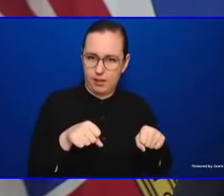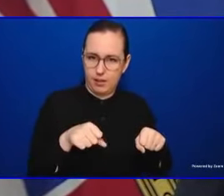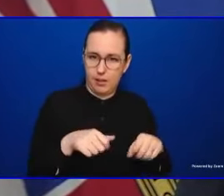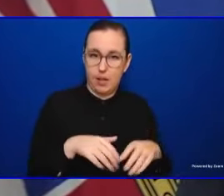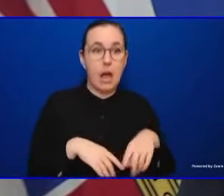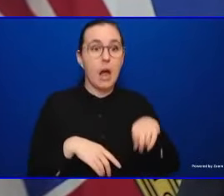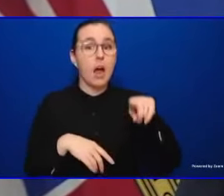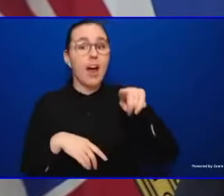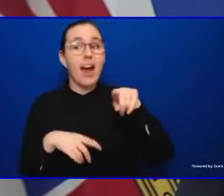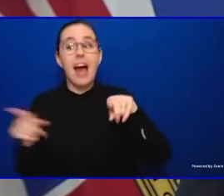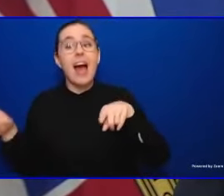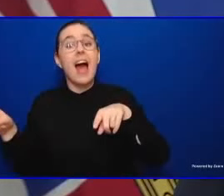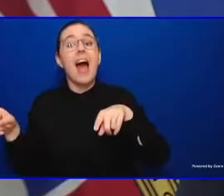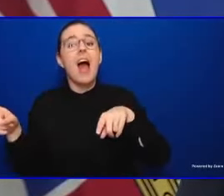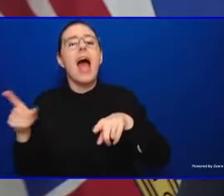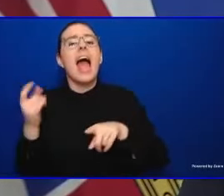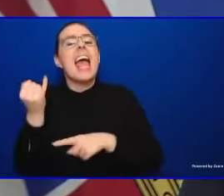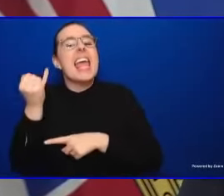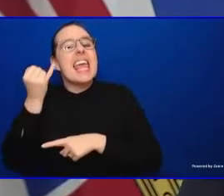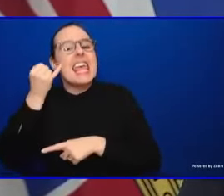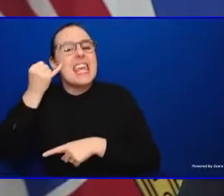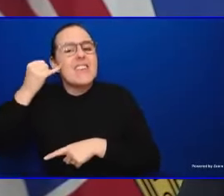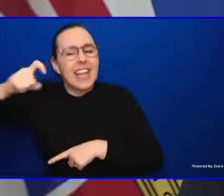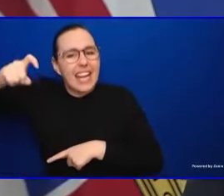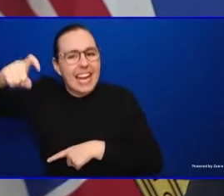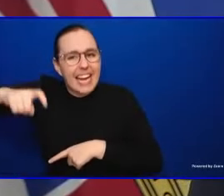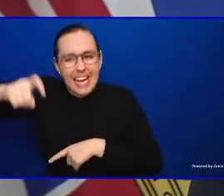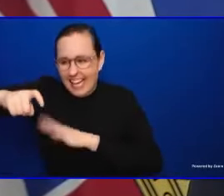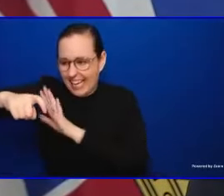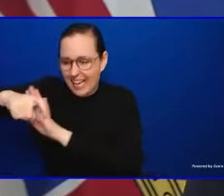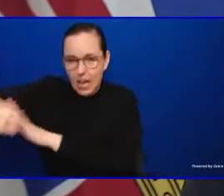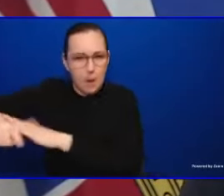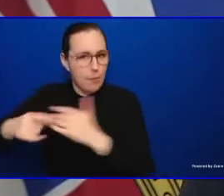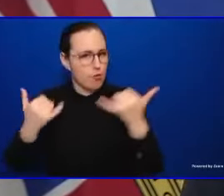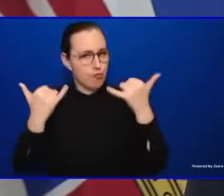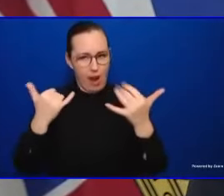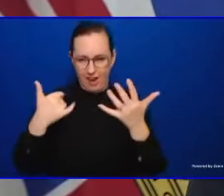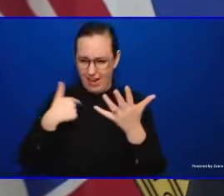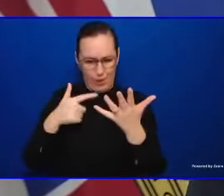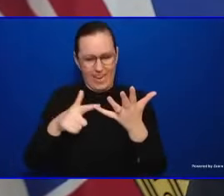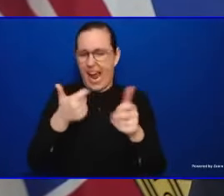and the continuing rules apply. We want people who are sick to stay home.